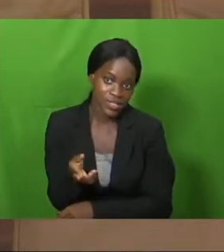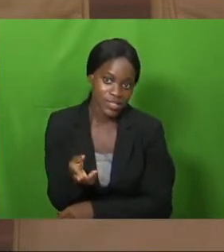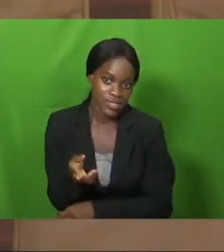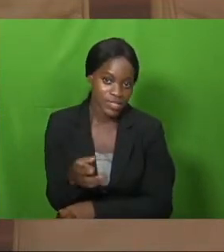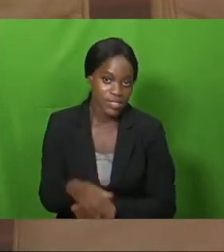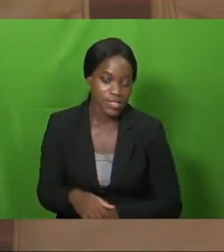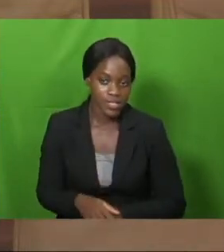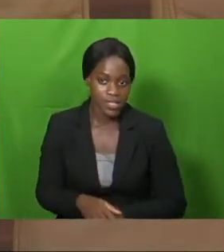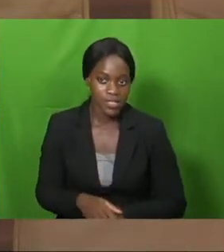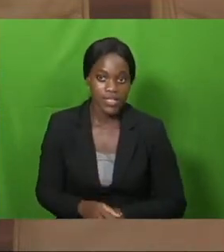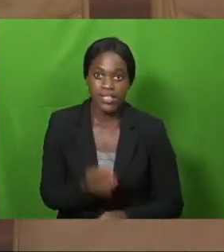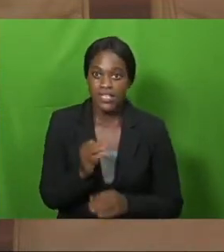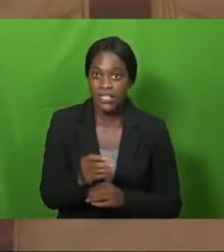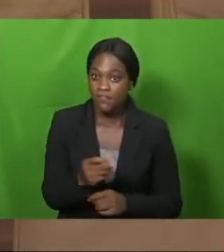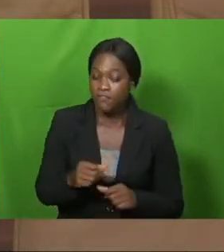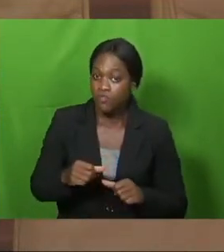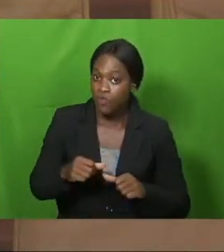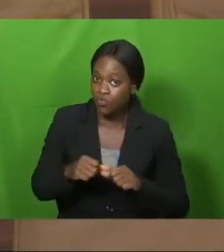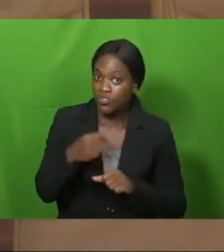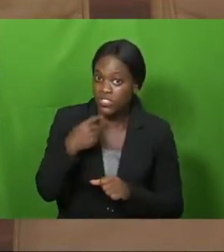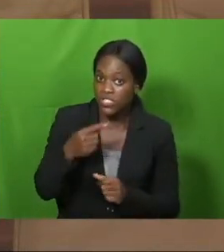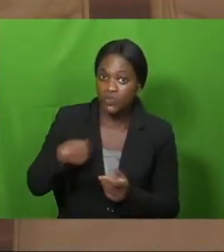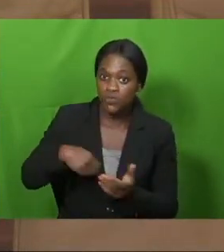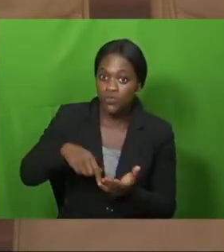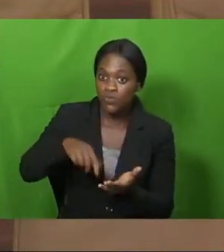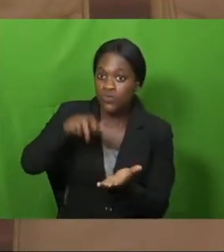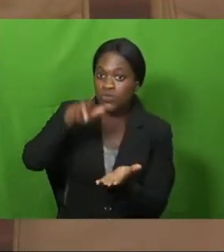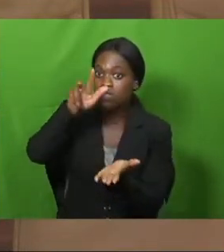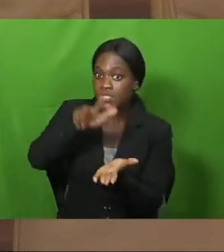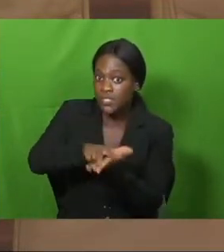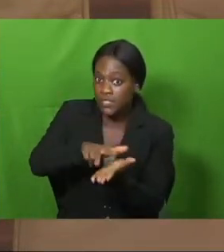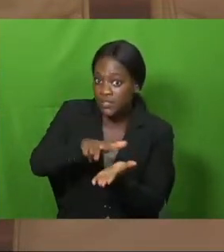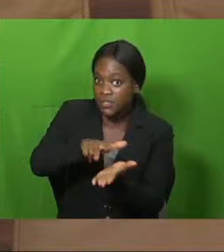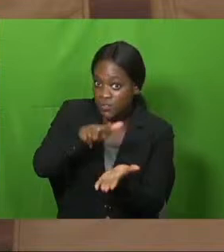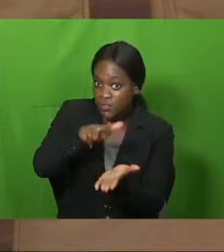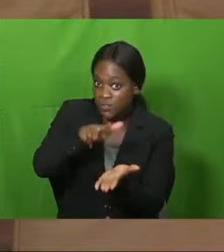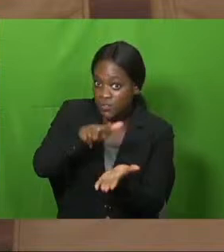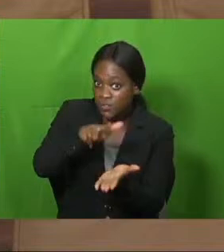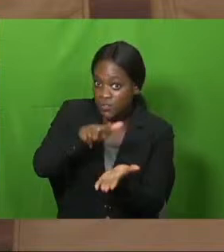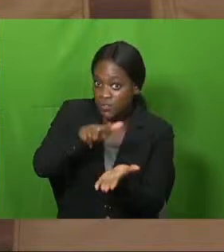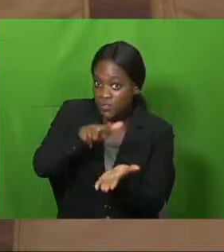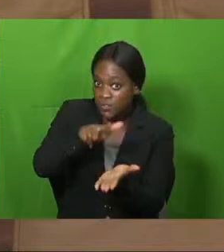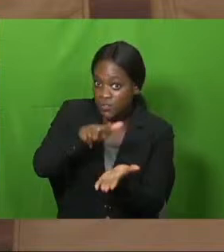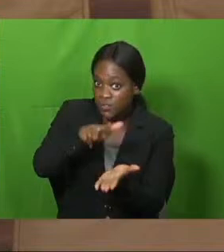If you insist that the record should be kept this way, it means that you are confirming that you also saw her.